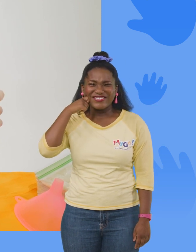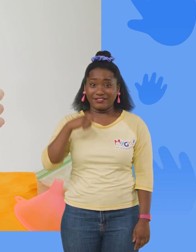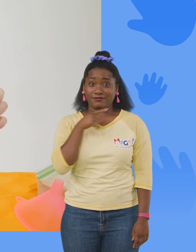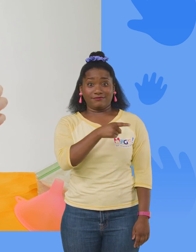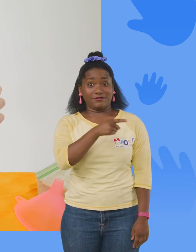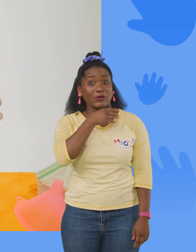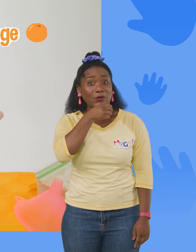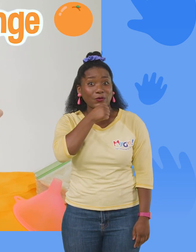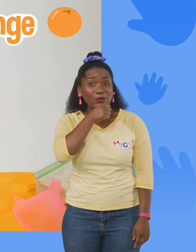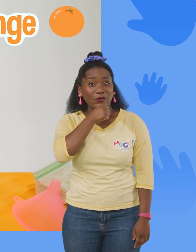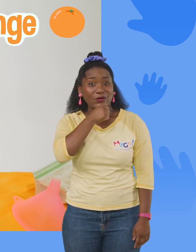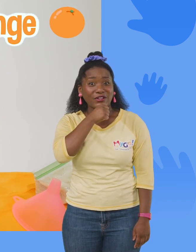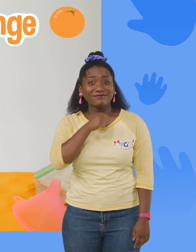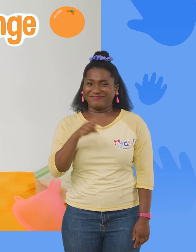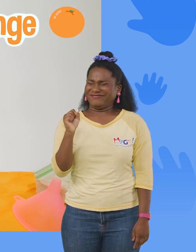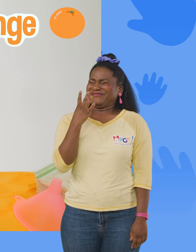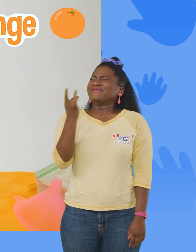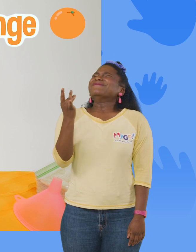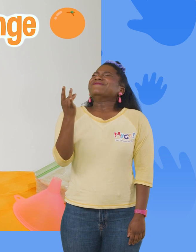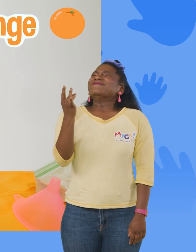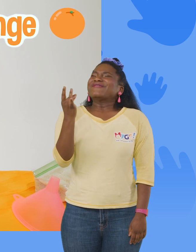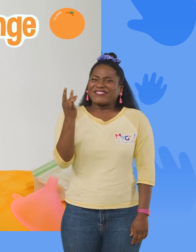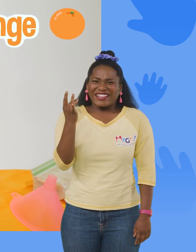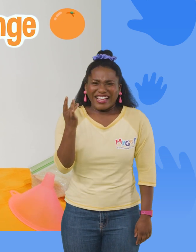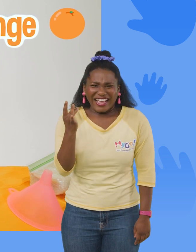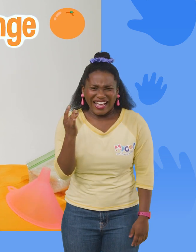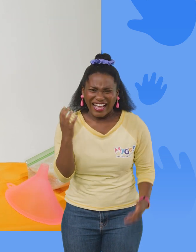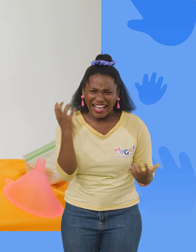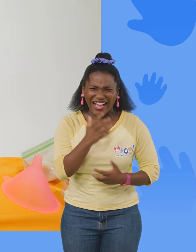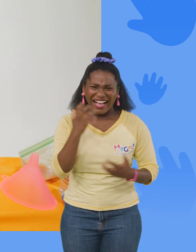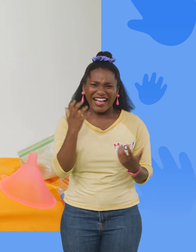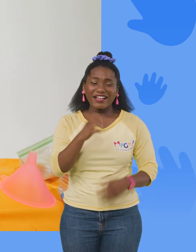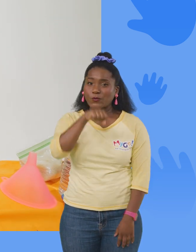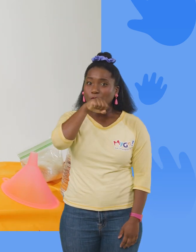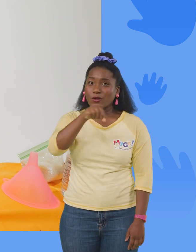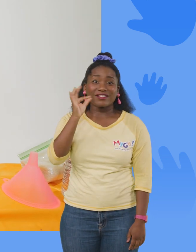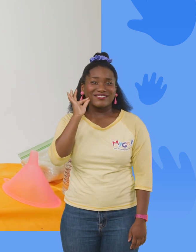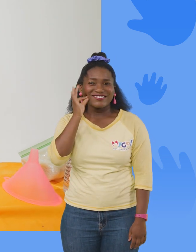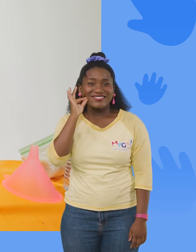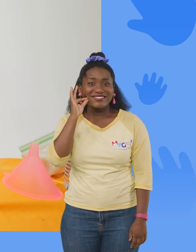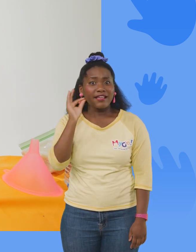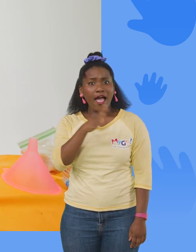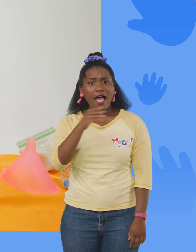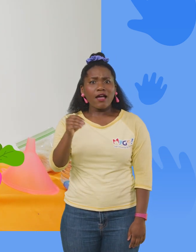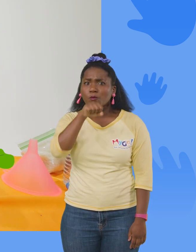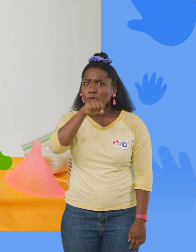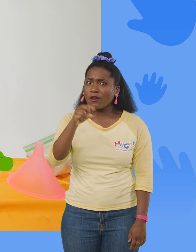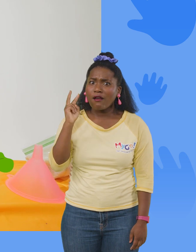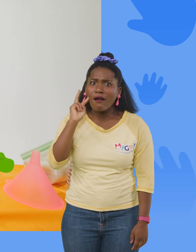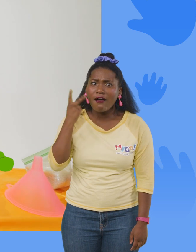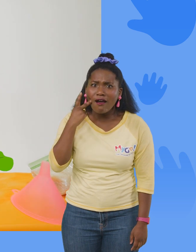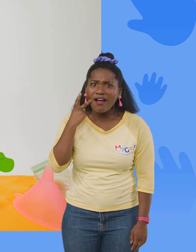and this one is an orange. Yum! I love fruit. And I love